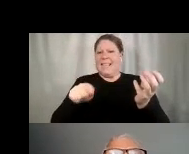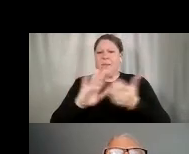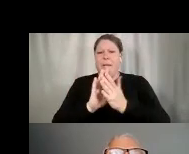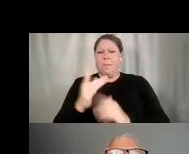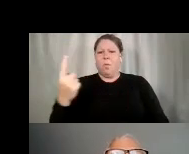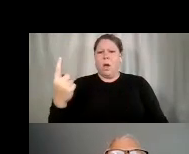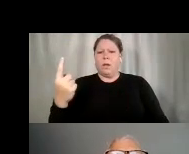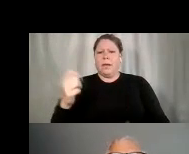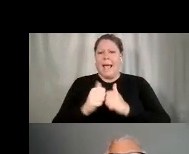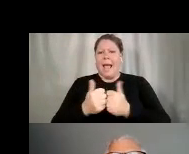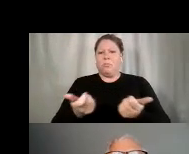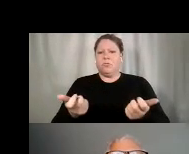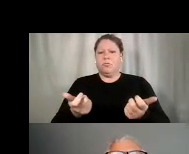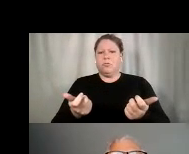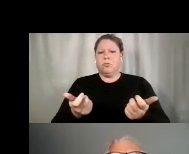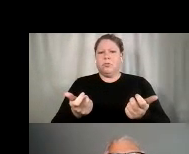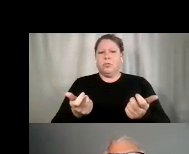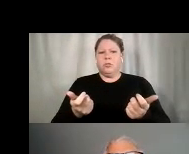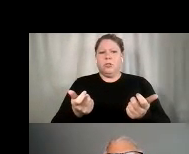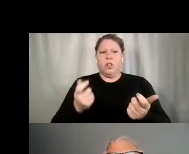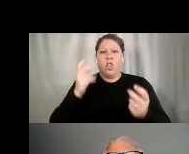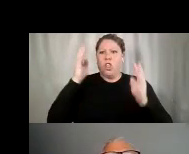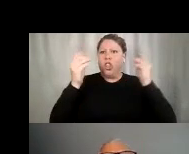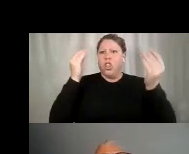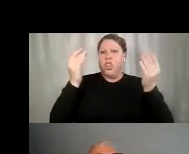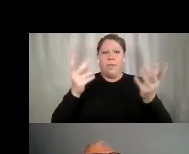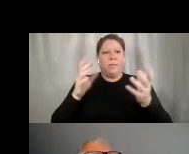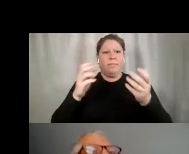to recombine them into a brand new thing.